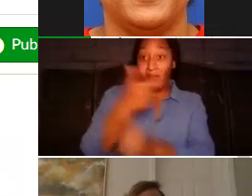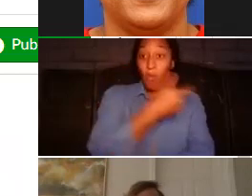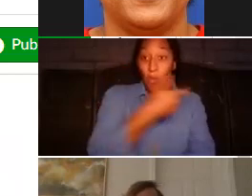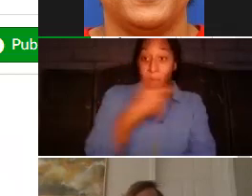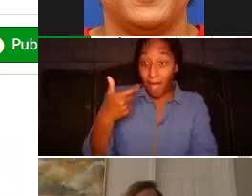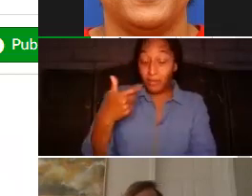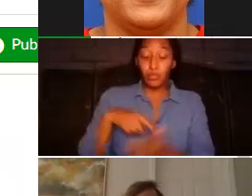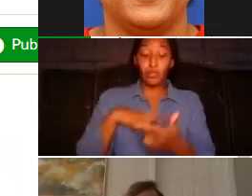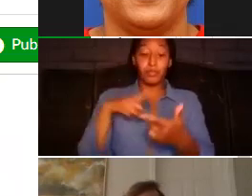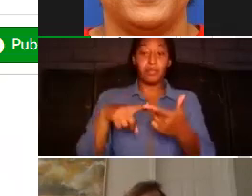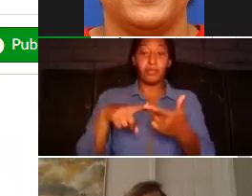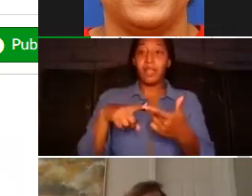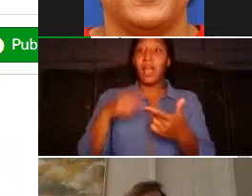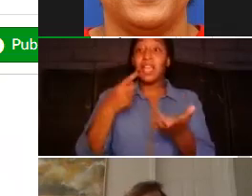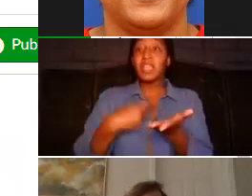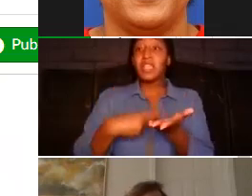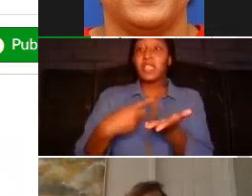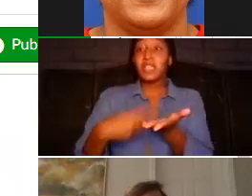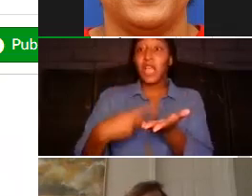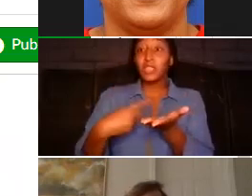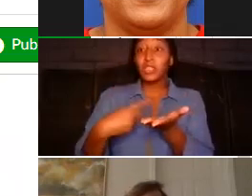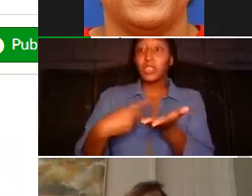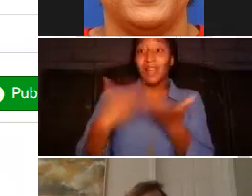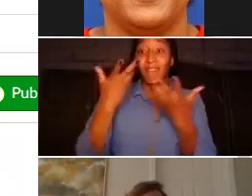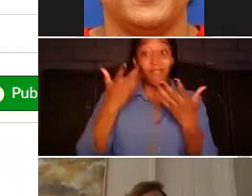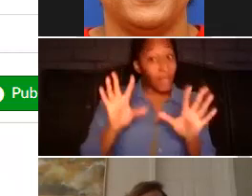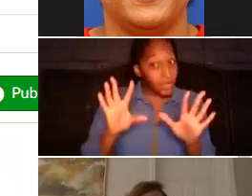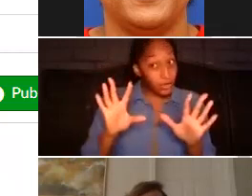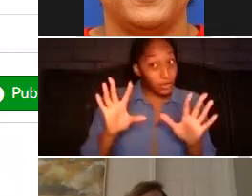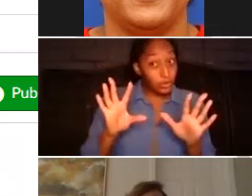waves, which I'm going to actually talk about here shortly. But